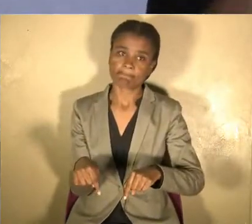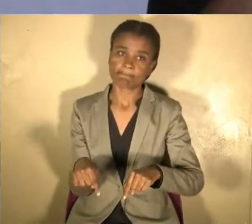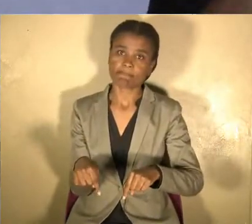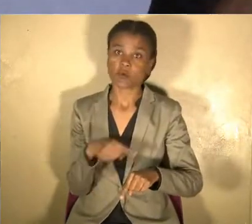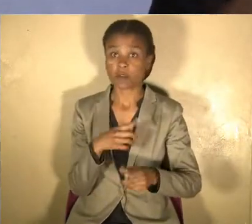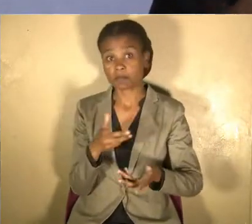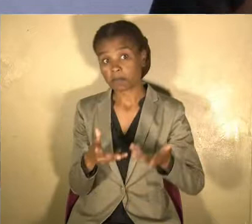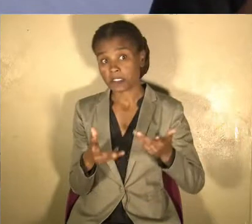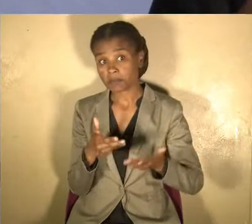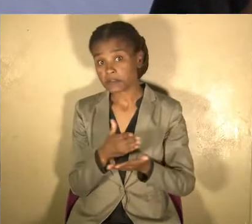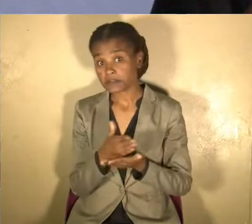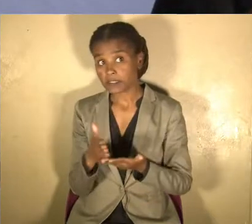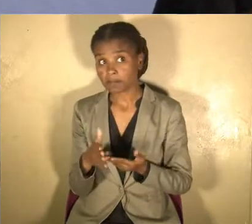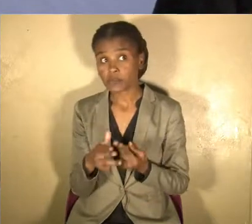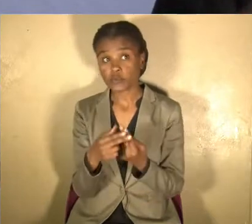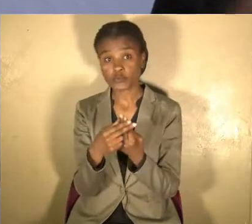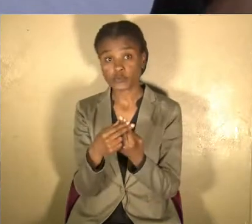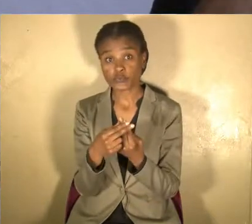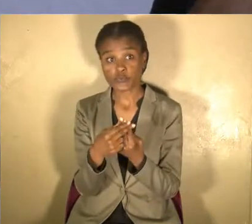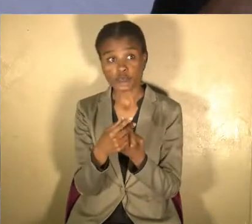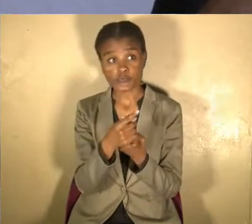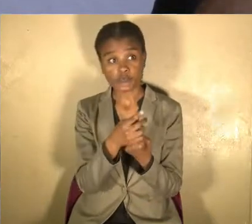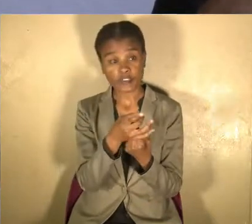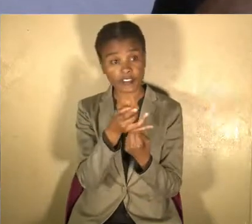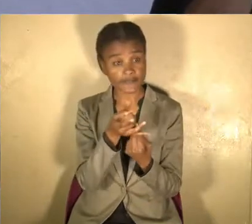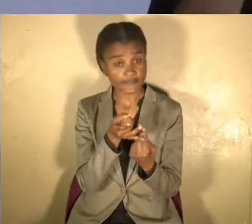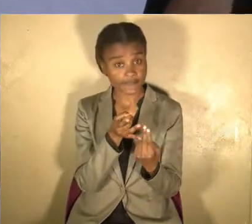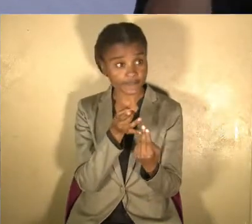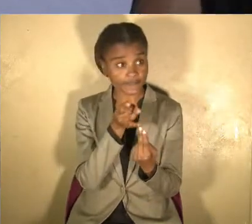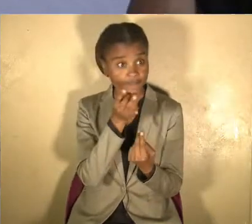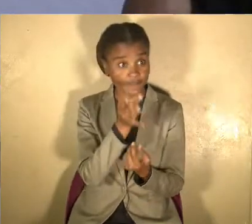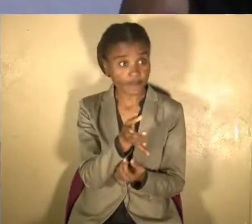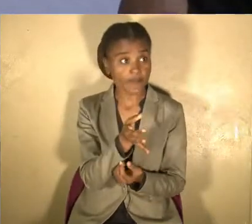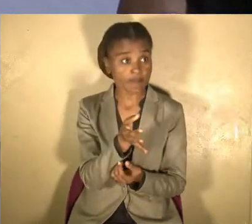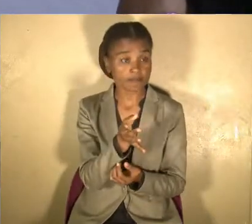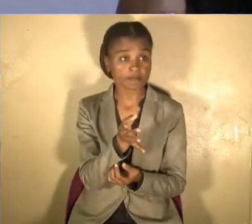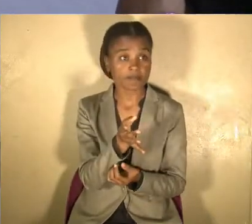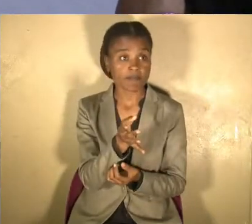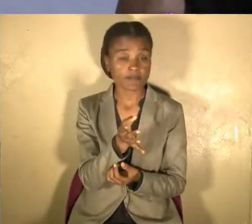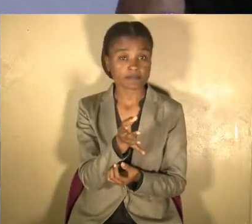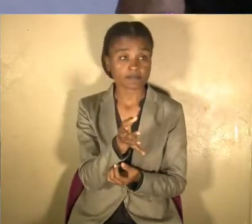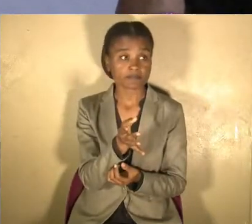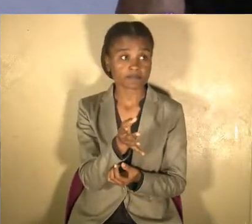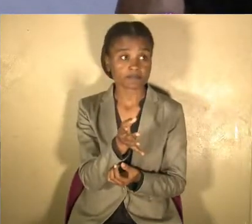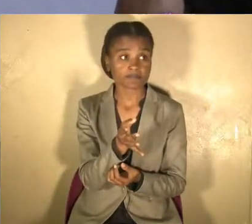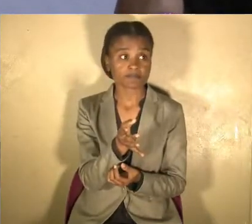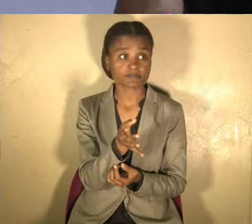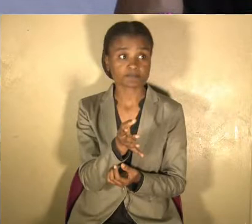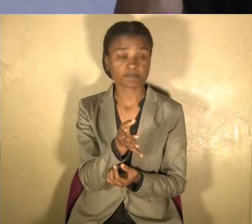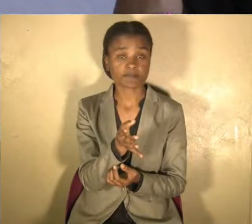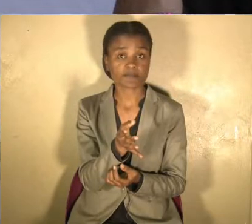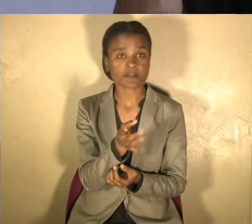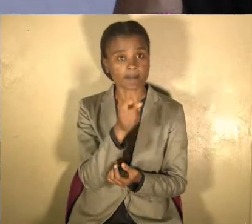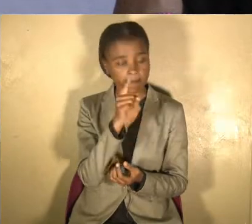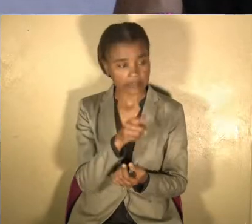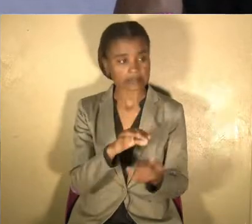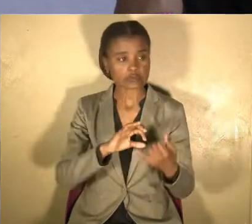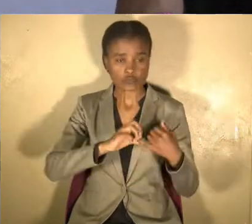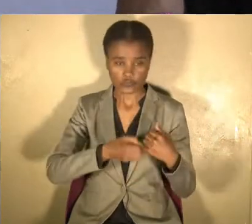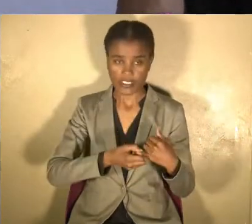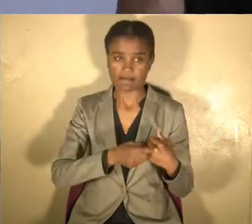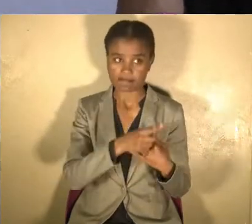union that at a certain time you must not be with us, but we have tried to be with us,